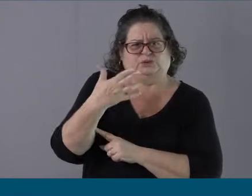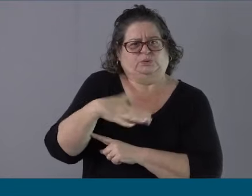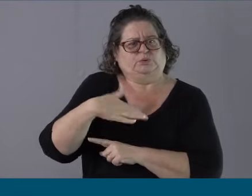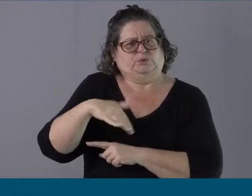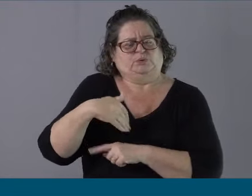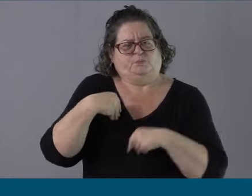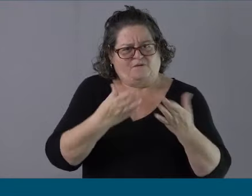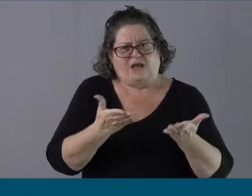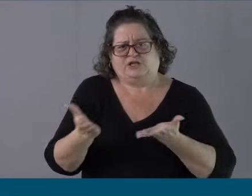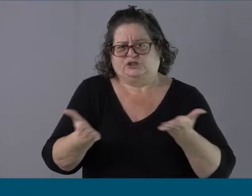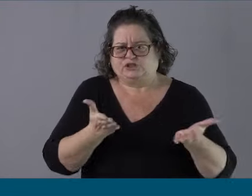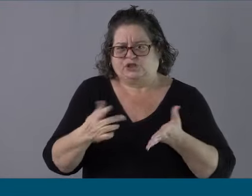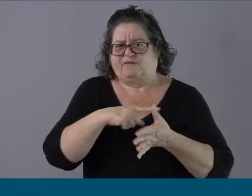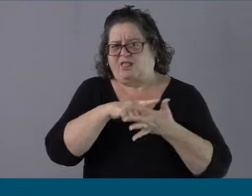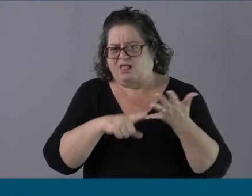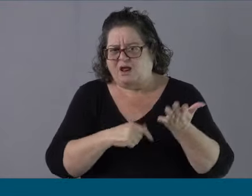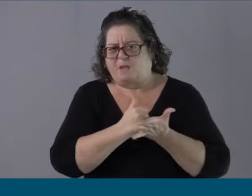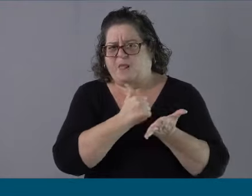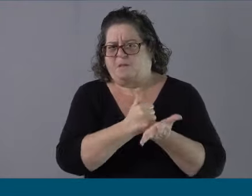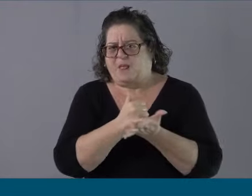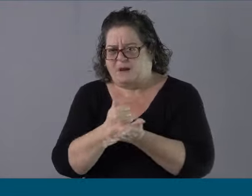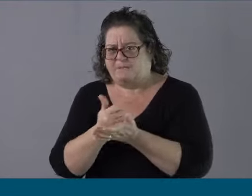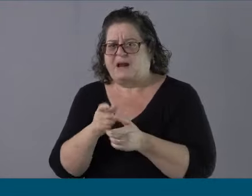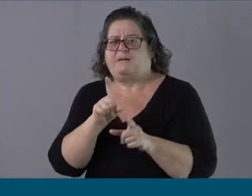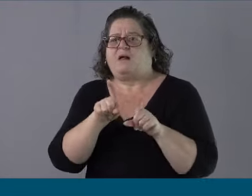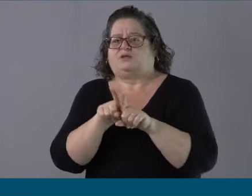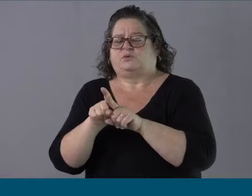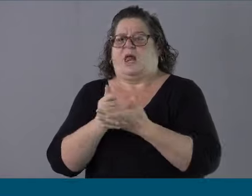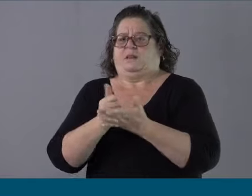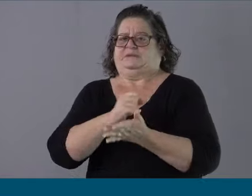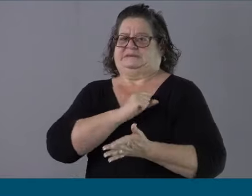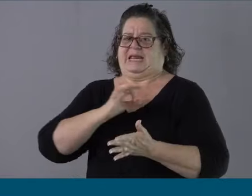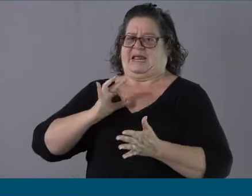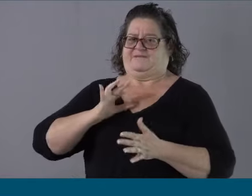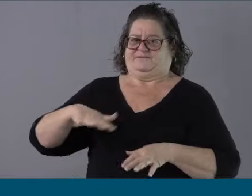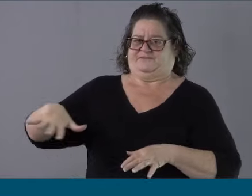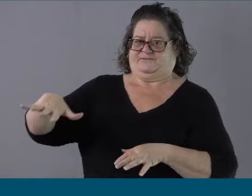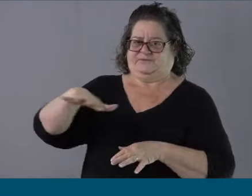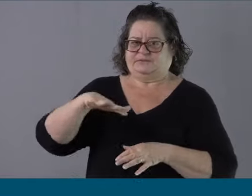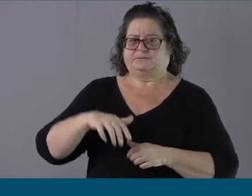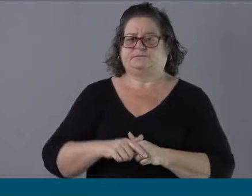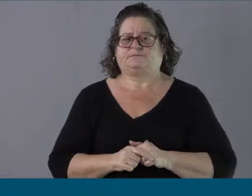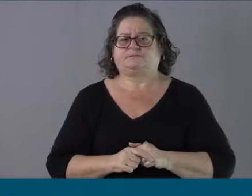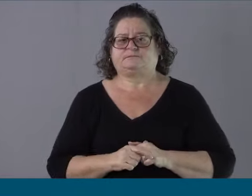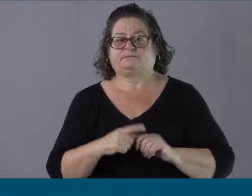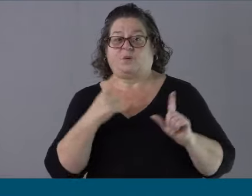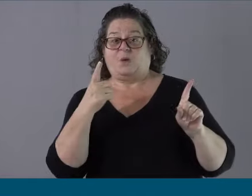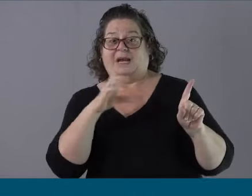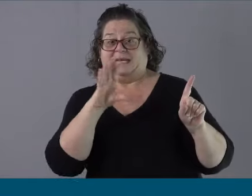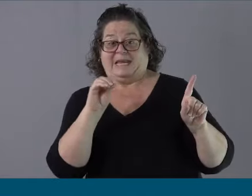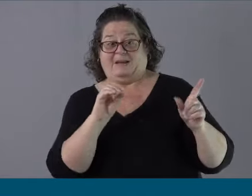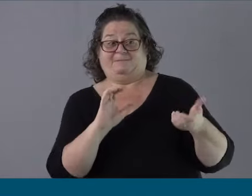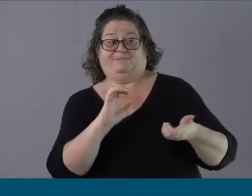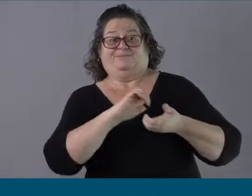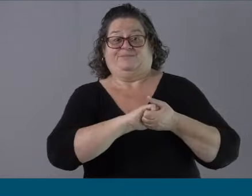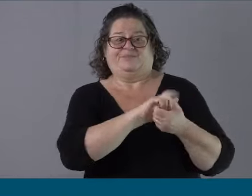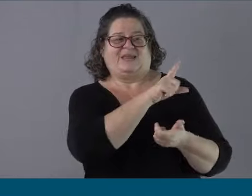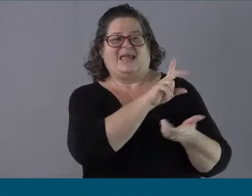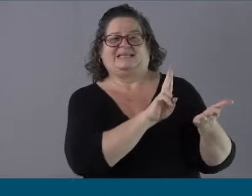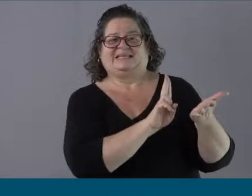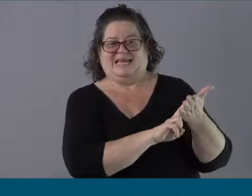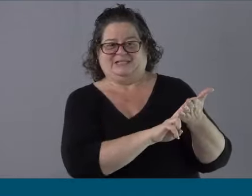As of this week, we have a contract with Vizient Incorporated to provide nursing staff to our hospitals for 6 weeks.